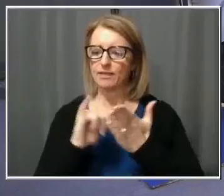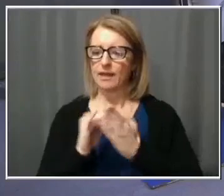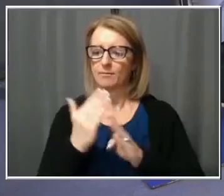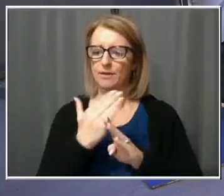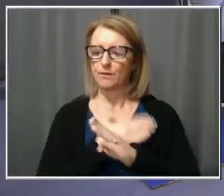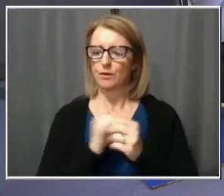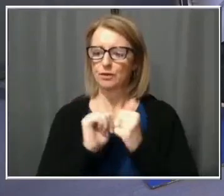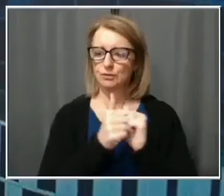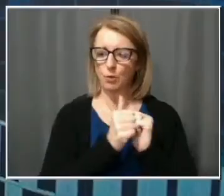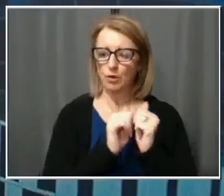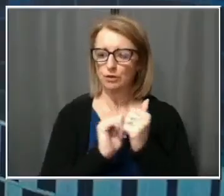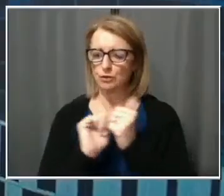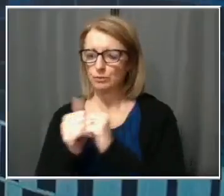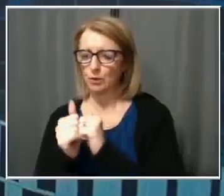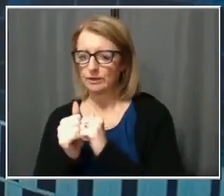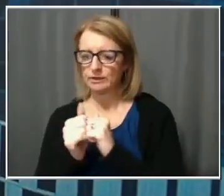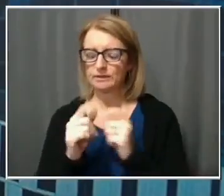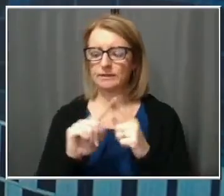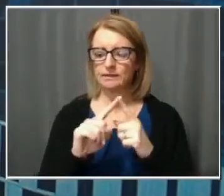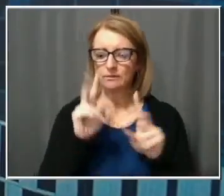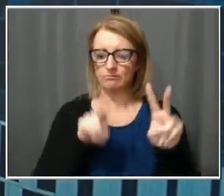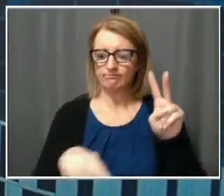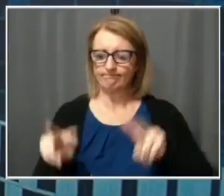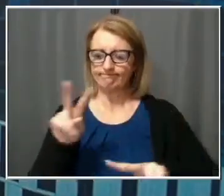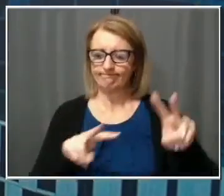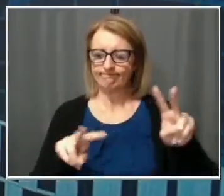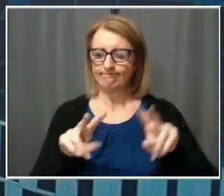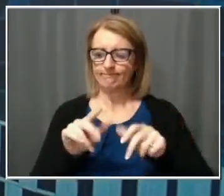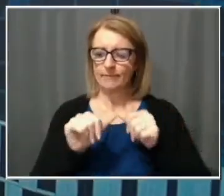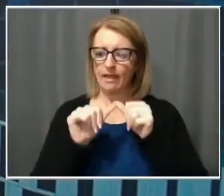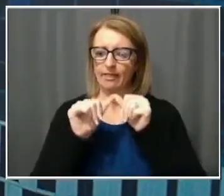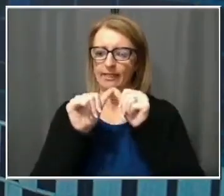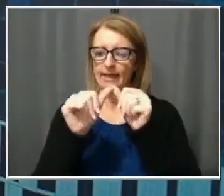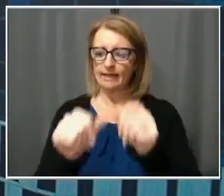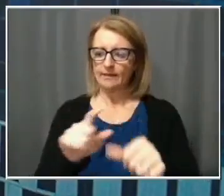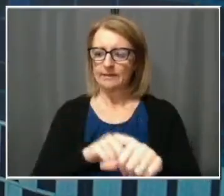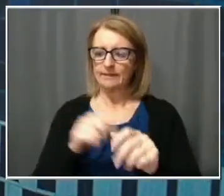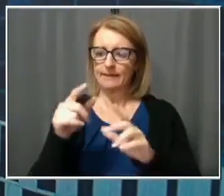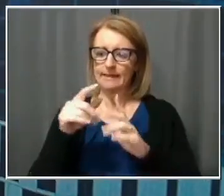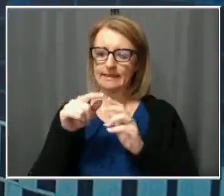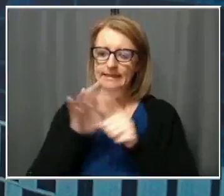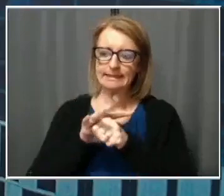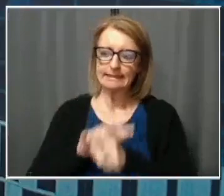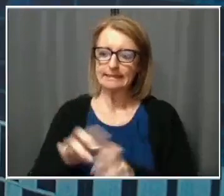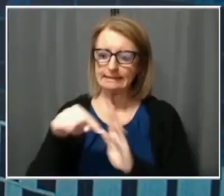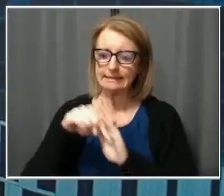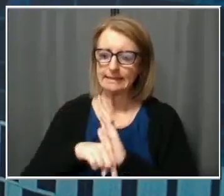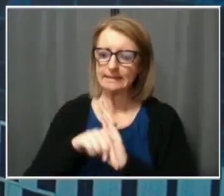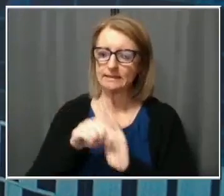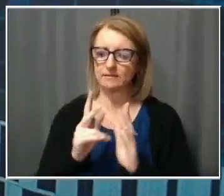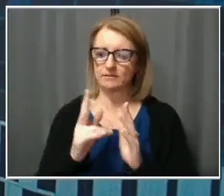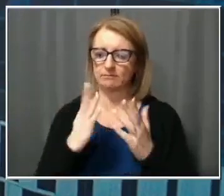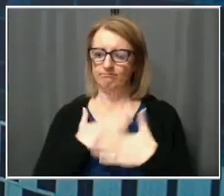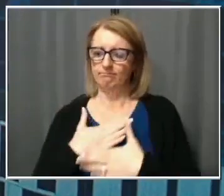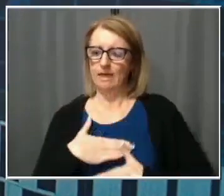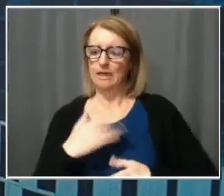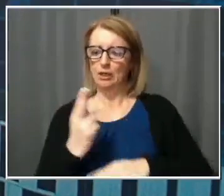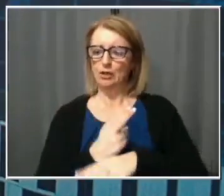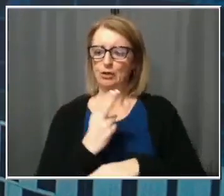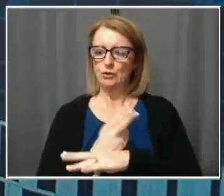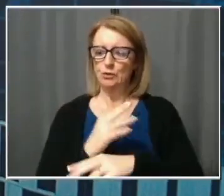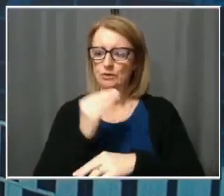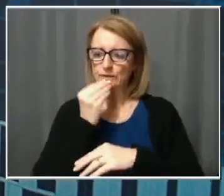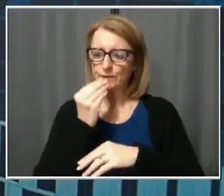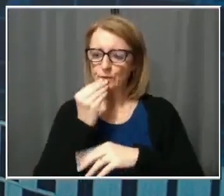sport. Yeah, when you go sport to sport, you have to look at sort of the length of the time, the type of intensity, because your body uses fuel differently for different types